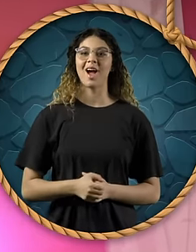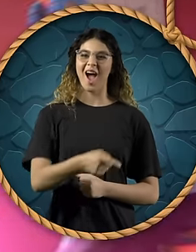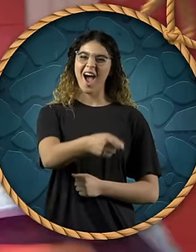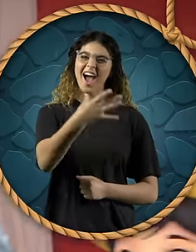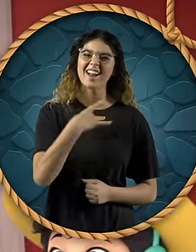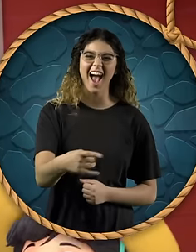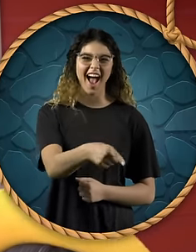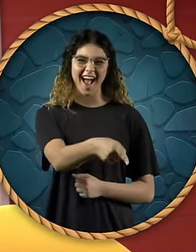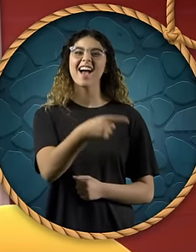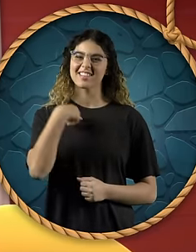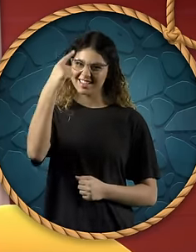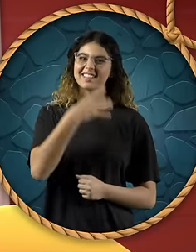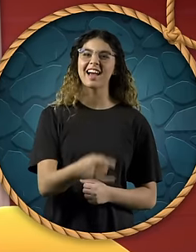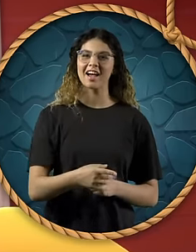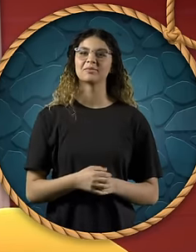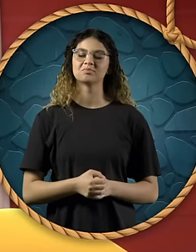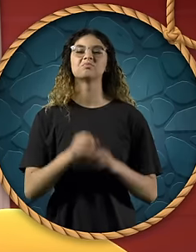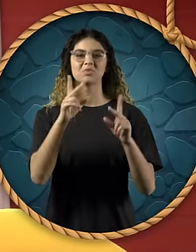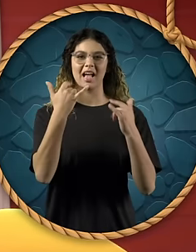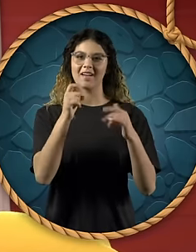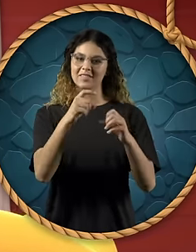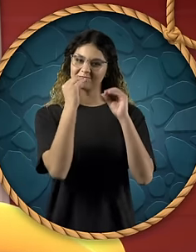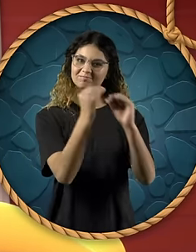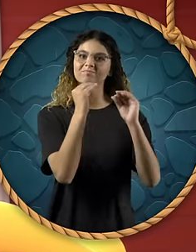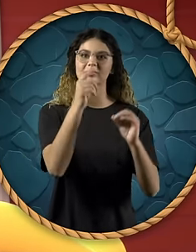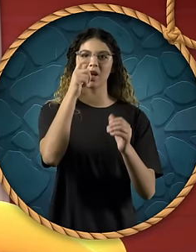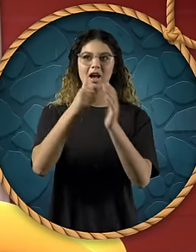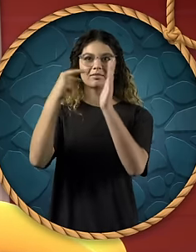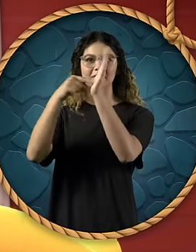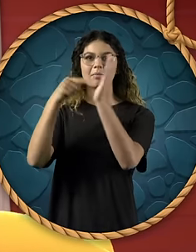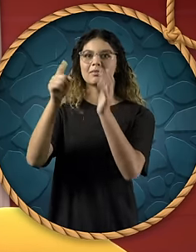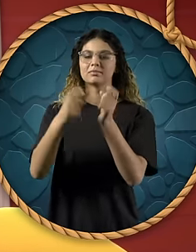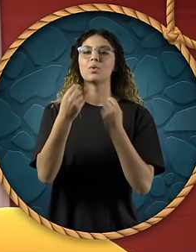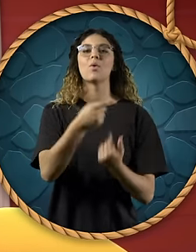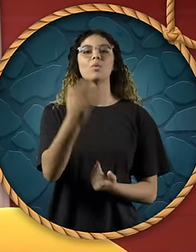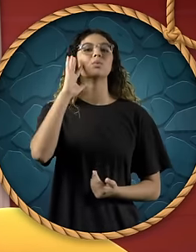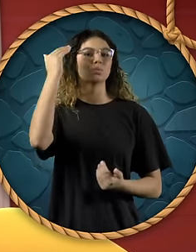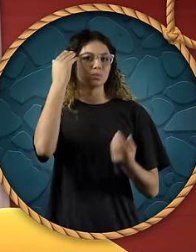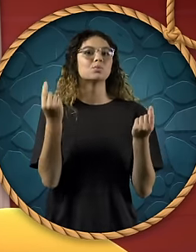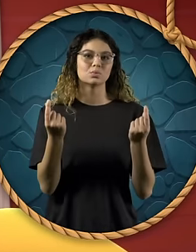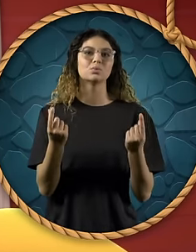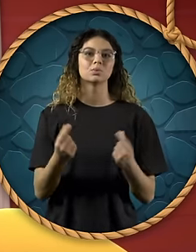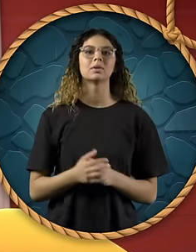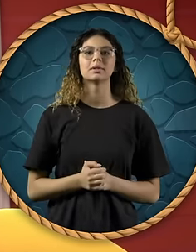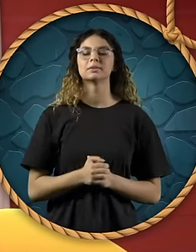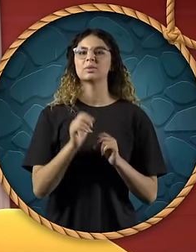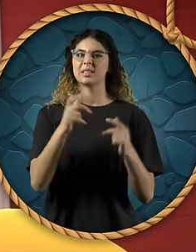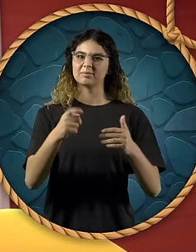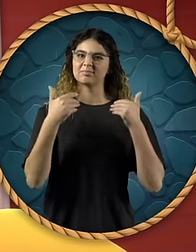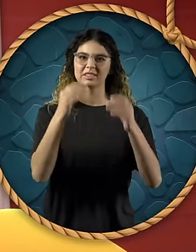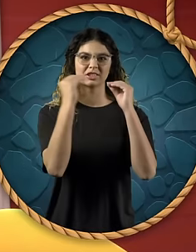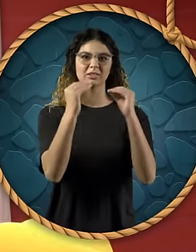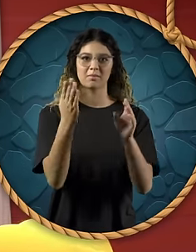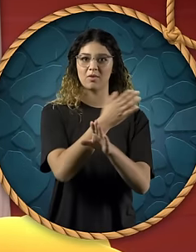I think she likes it. Now all we have to do is teach Luna the rest of the symbols, so she knows what they all mean. I think we have time before